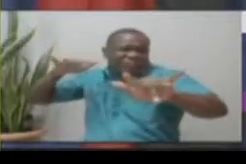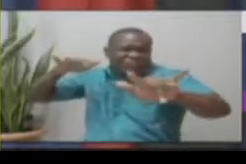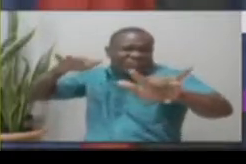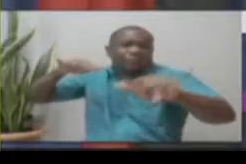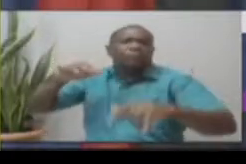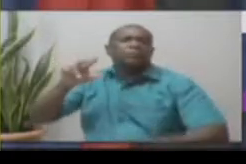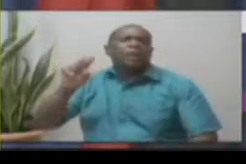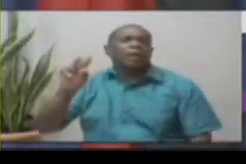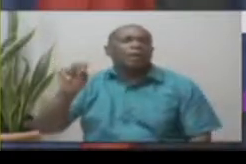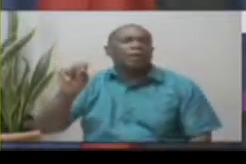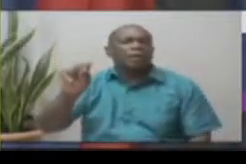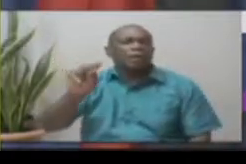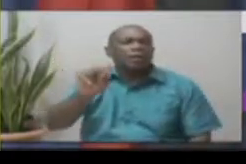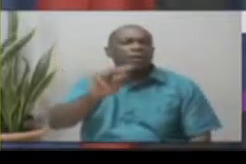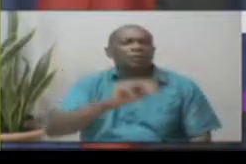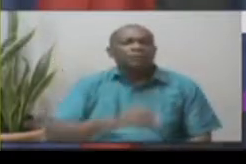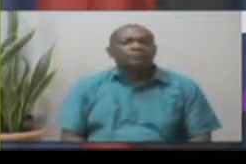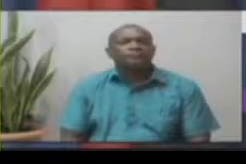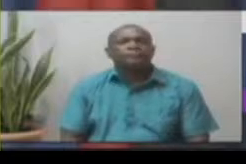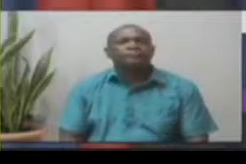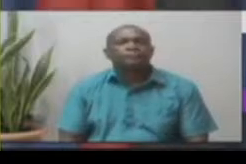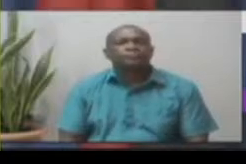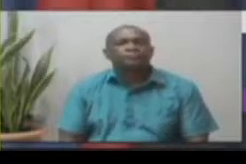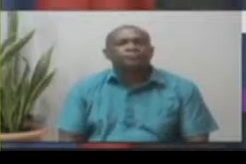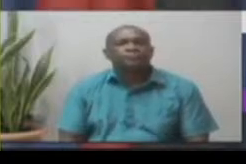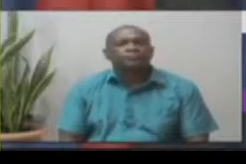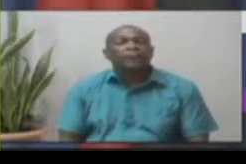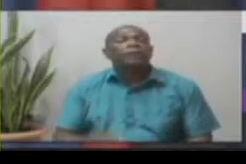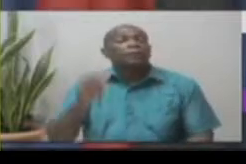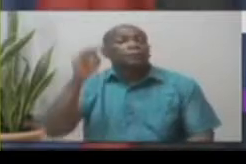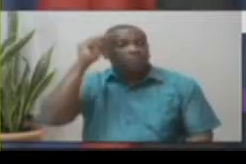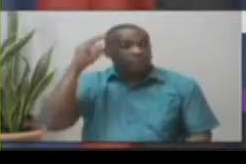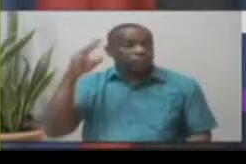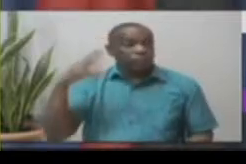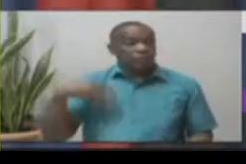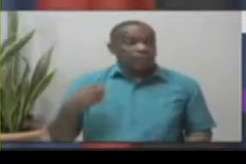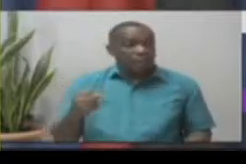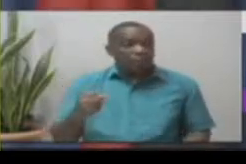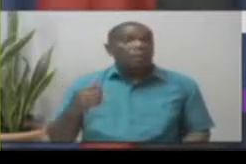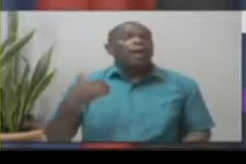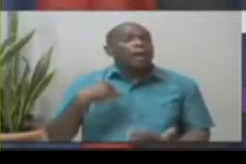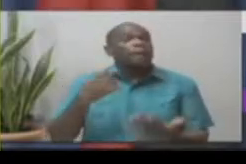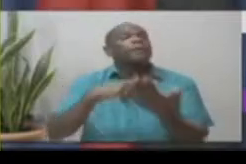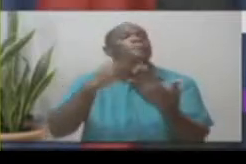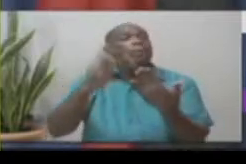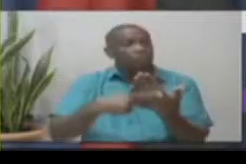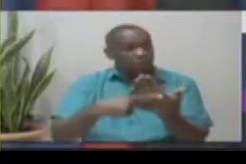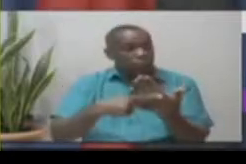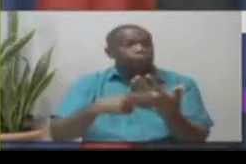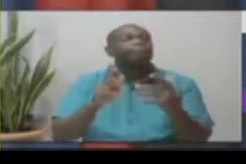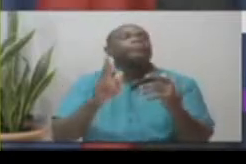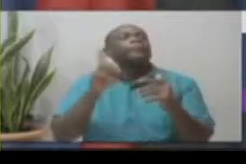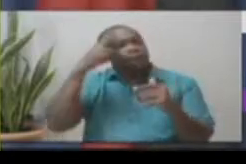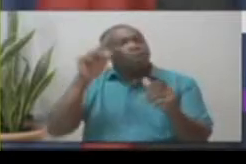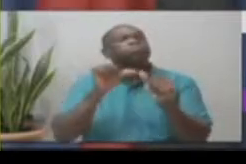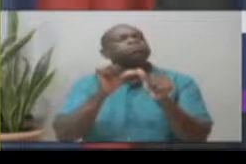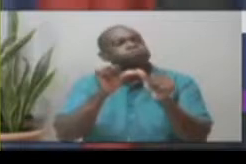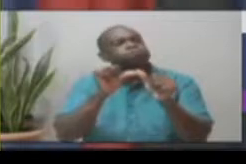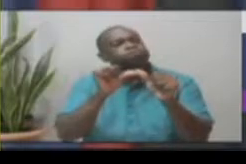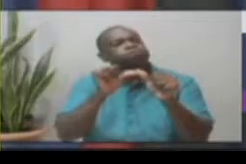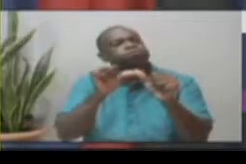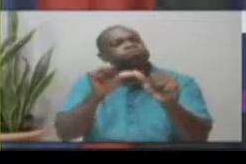prepared and ready to conduct a program of continuous vaccination, aggressive